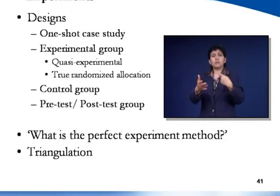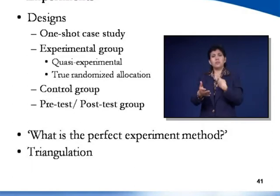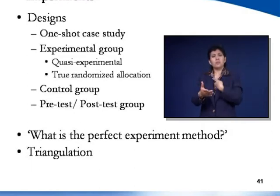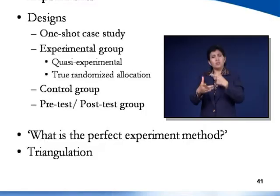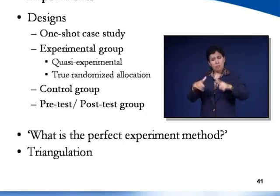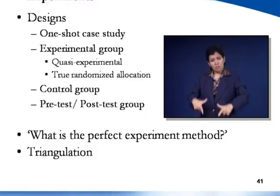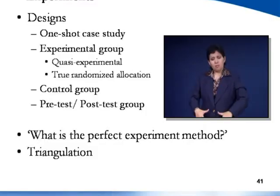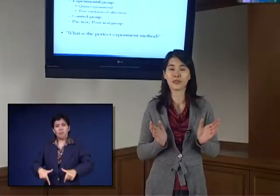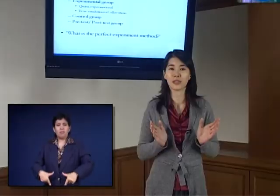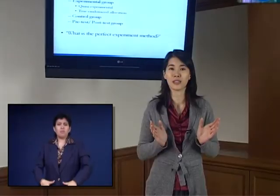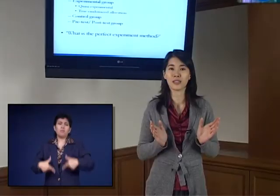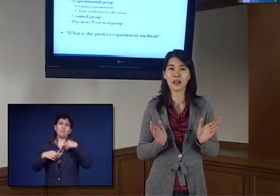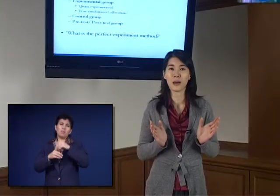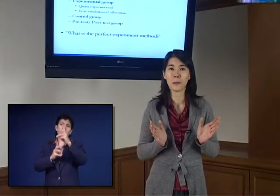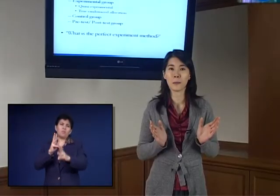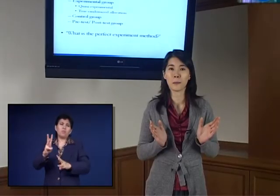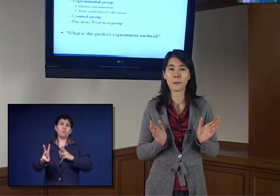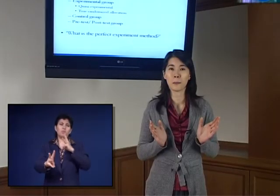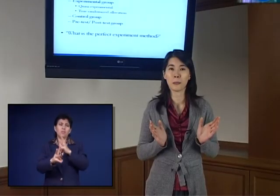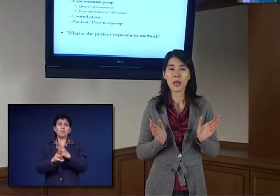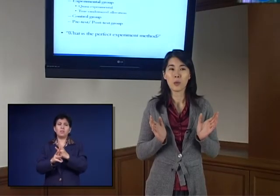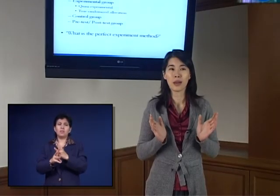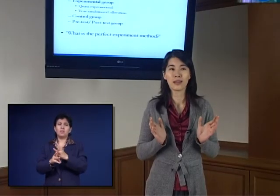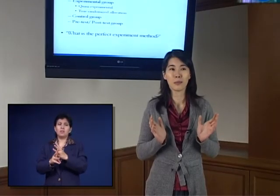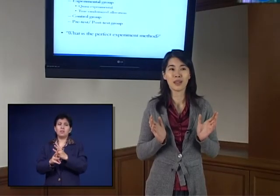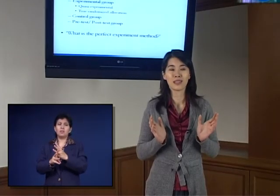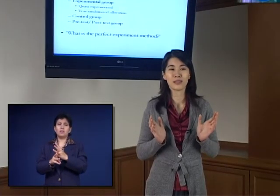world where there are many different